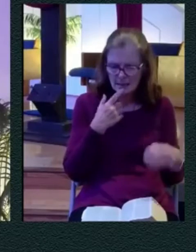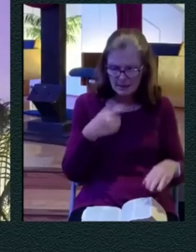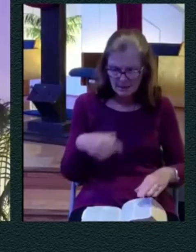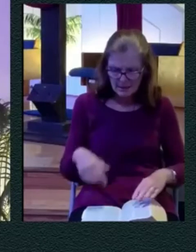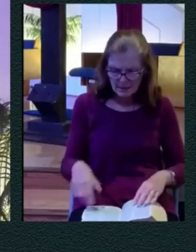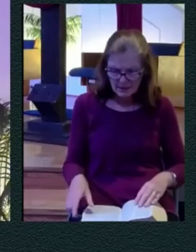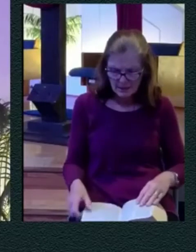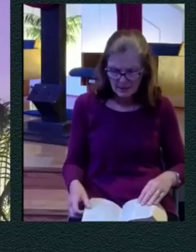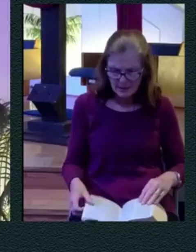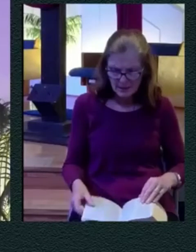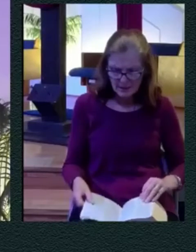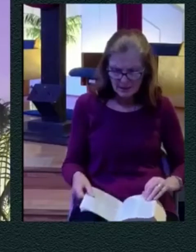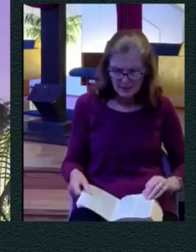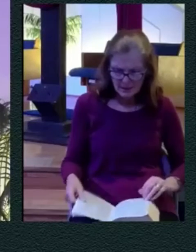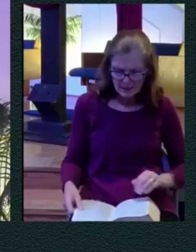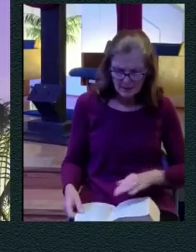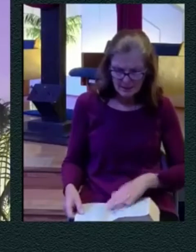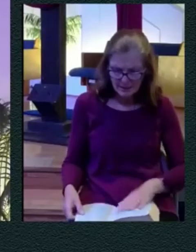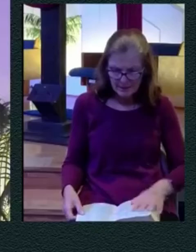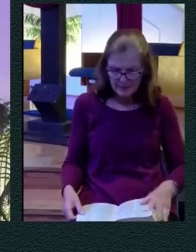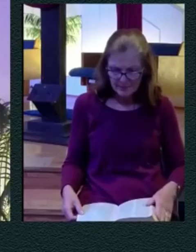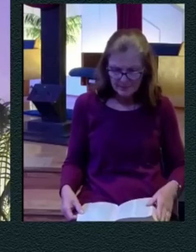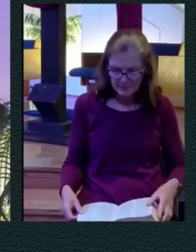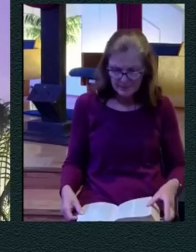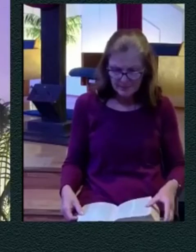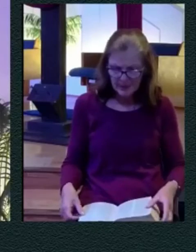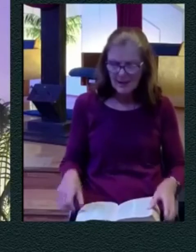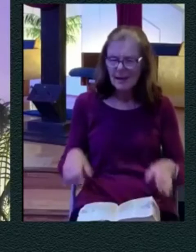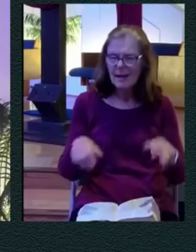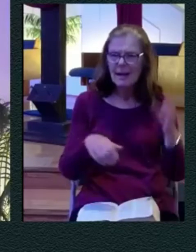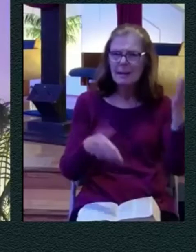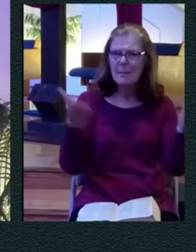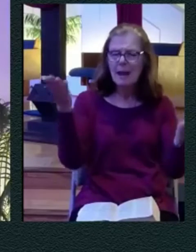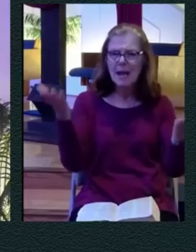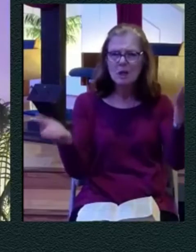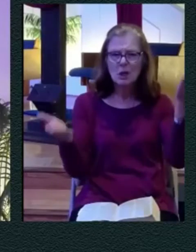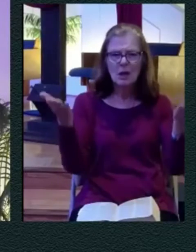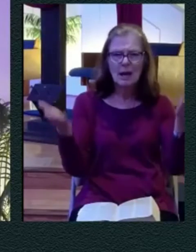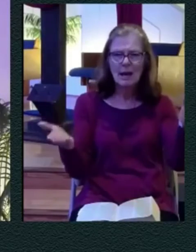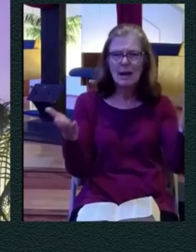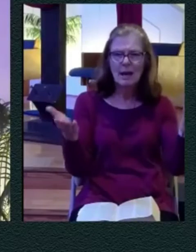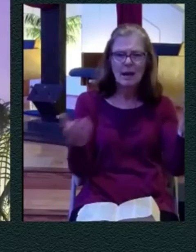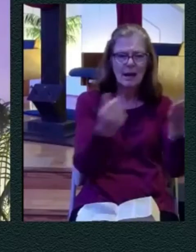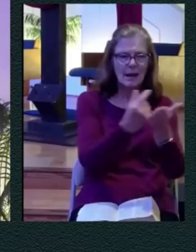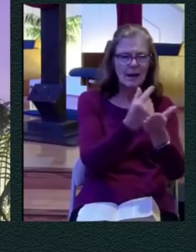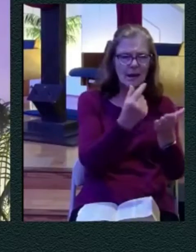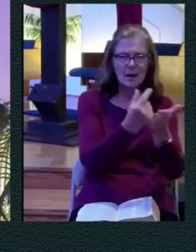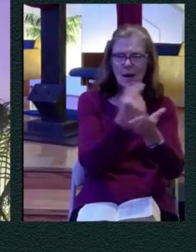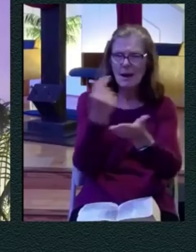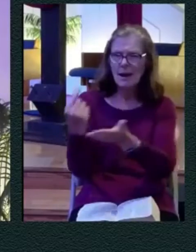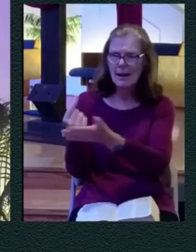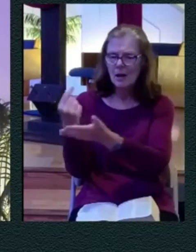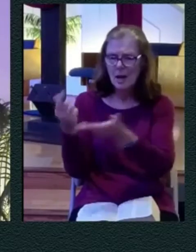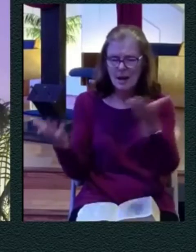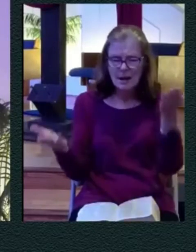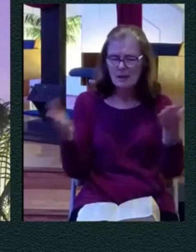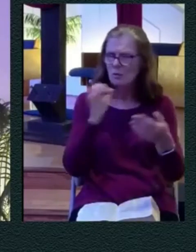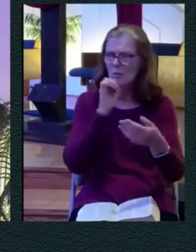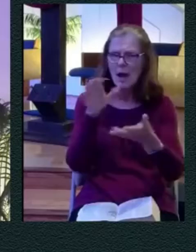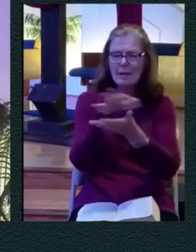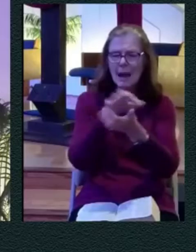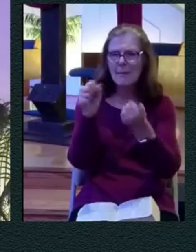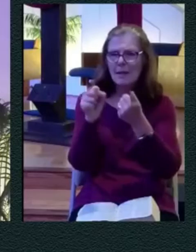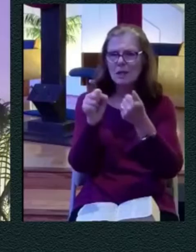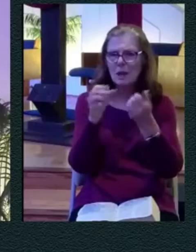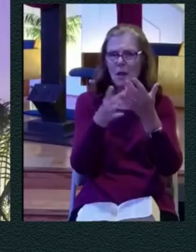three quarts of barley for a denarius, and do not damage the oil and the wine.